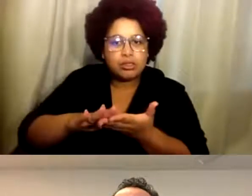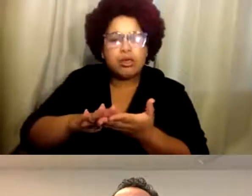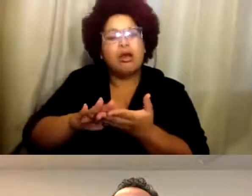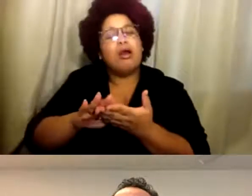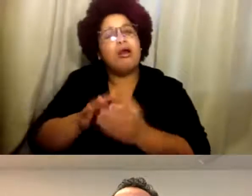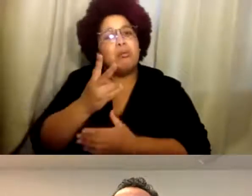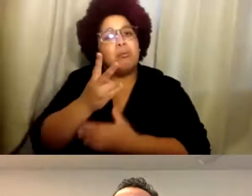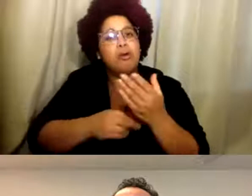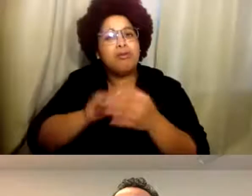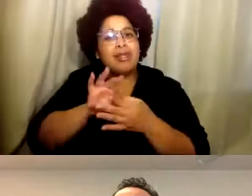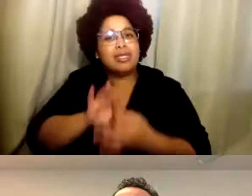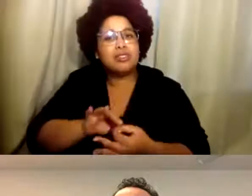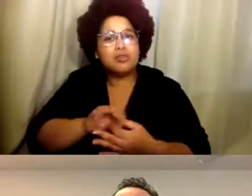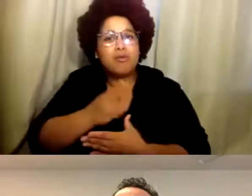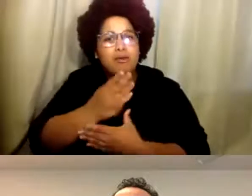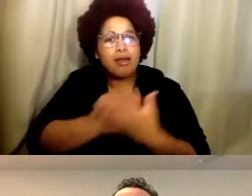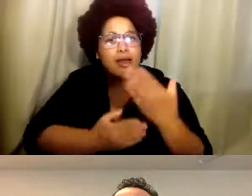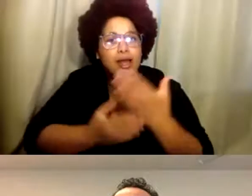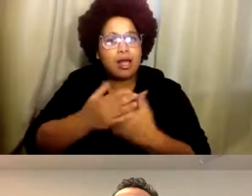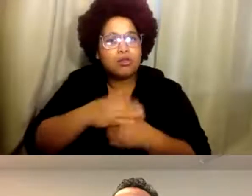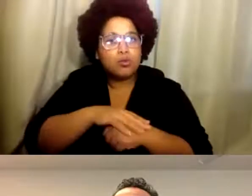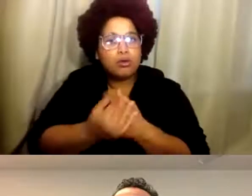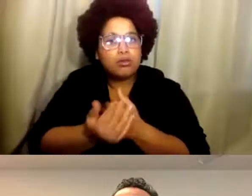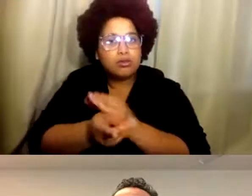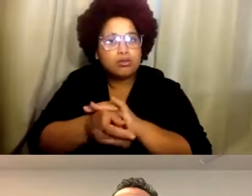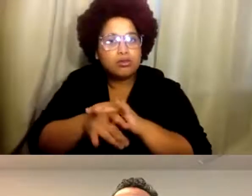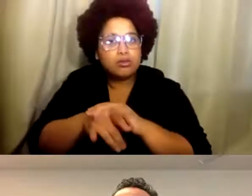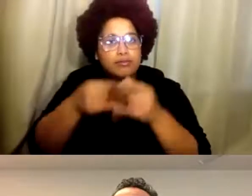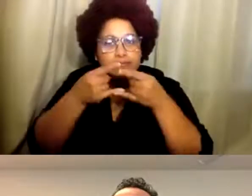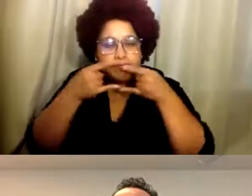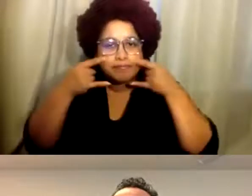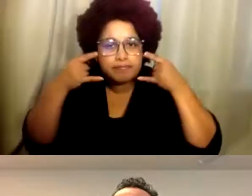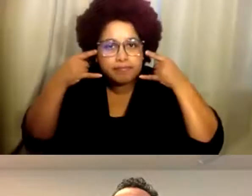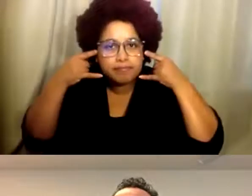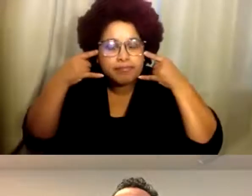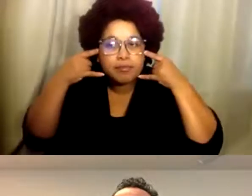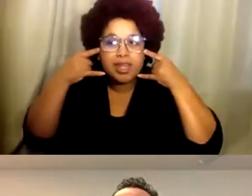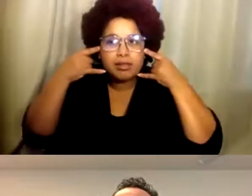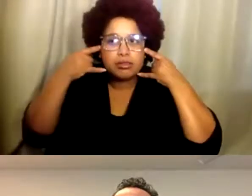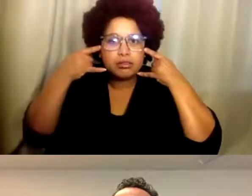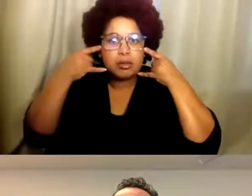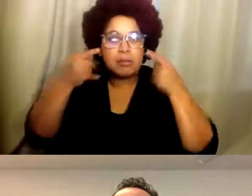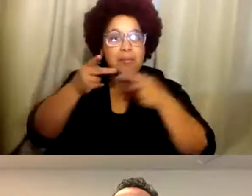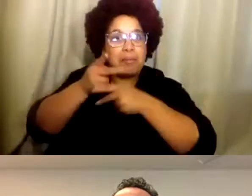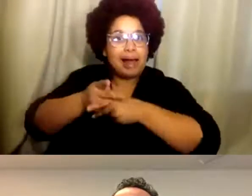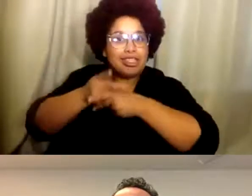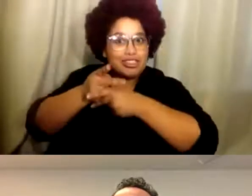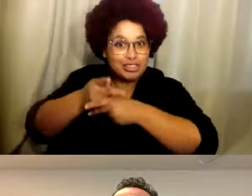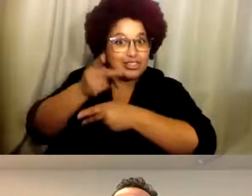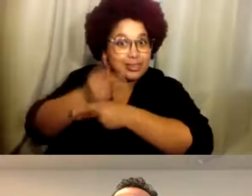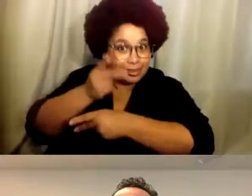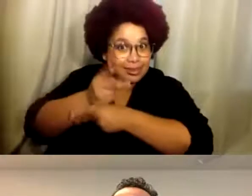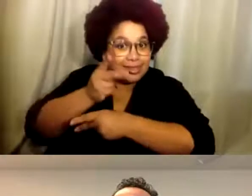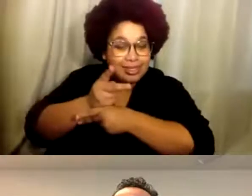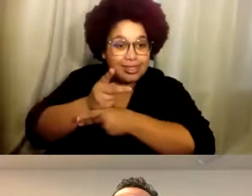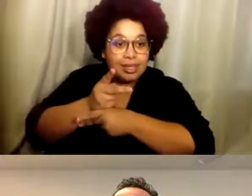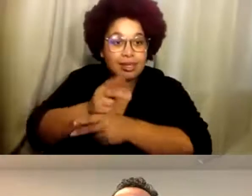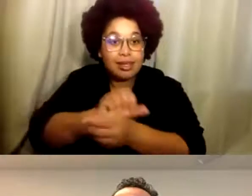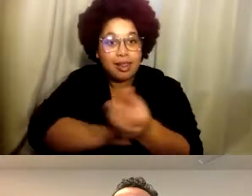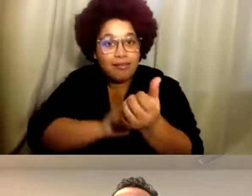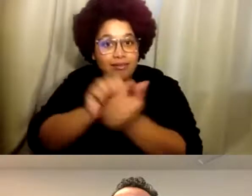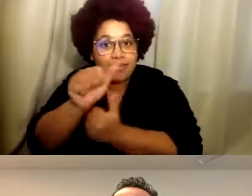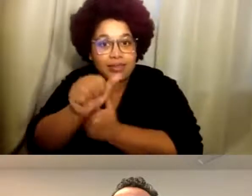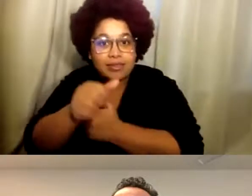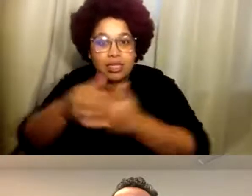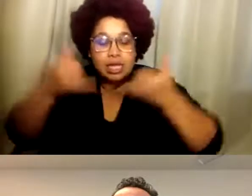the ability to keep your hands washed, wear a mask, manage your mask, put gloves on, gown up if you needed